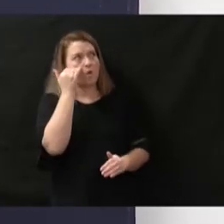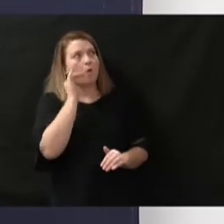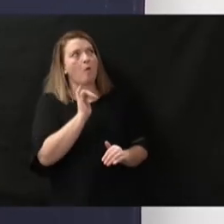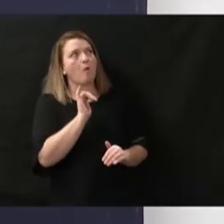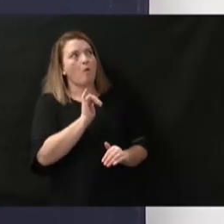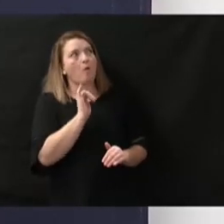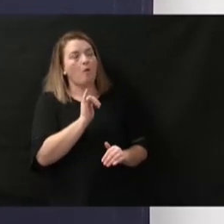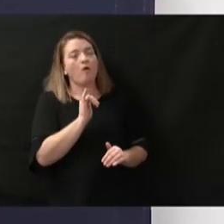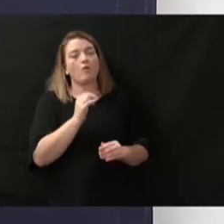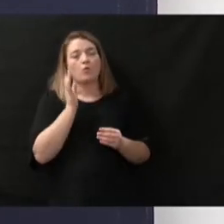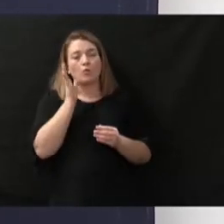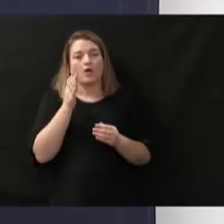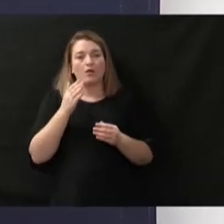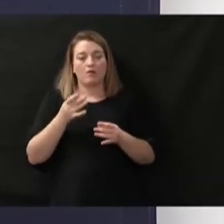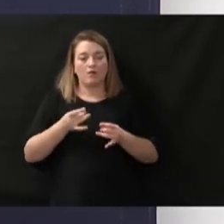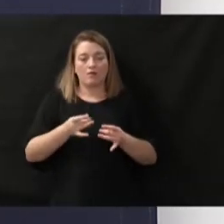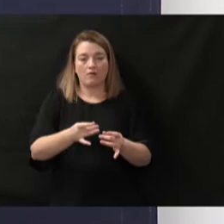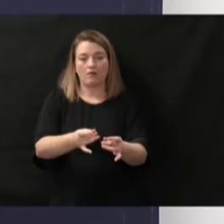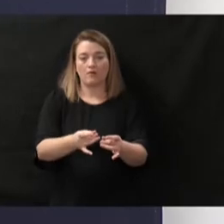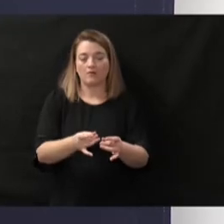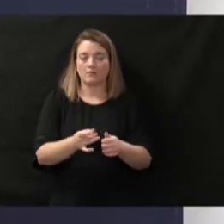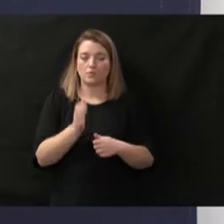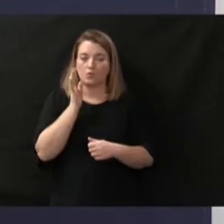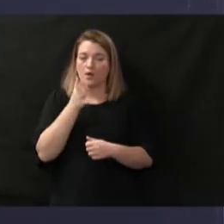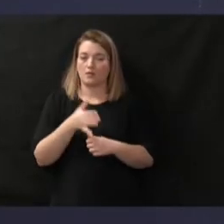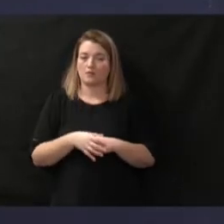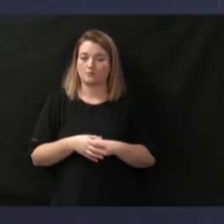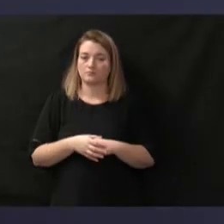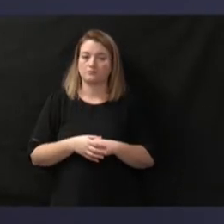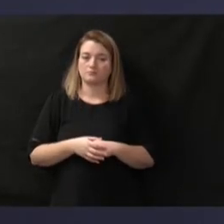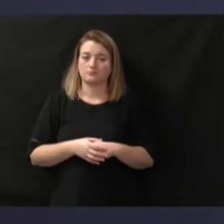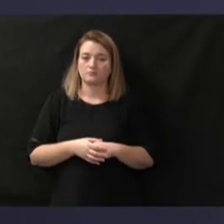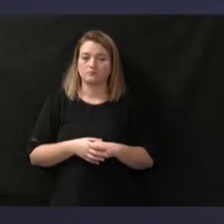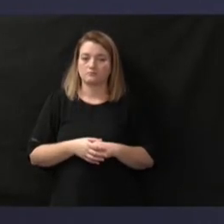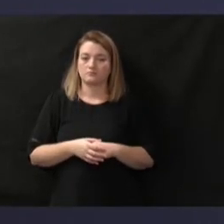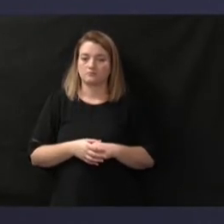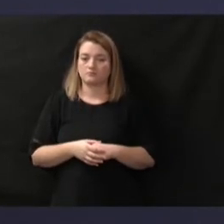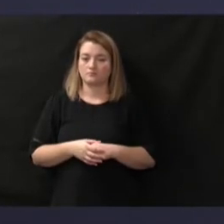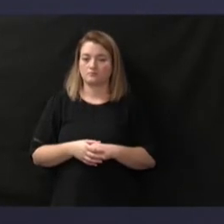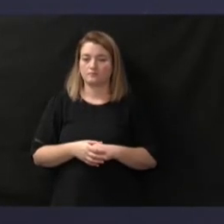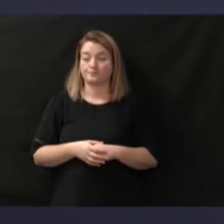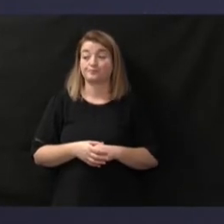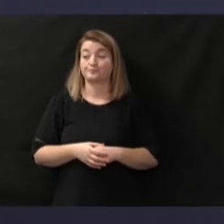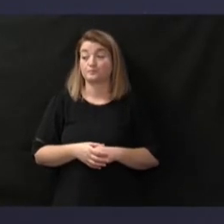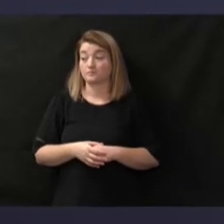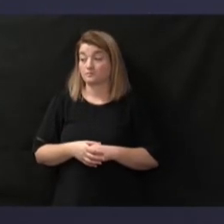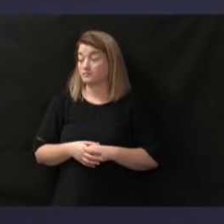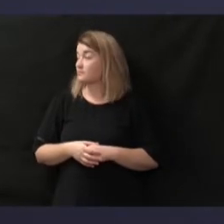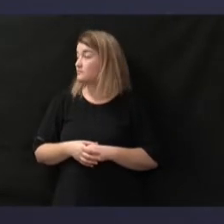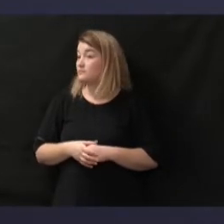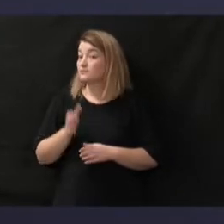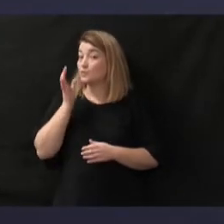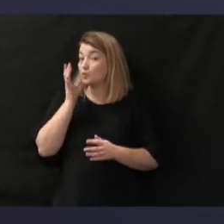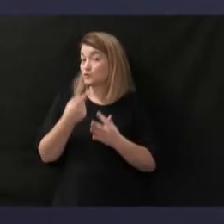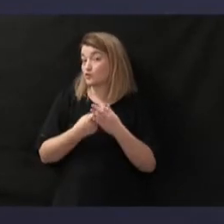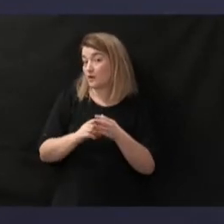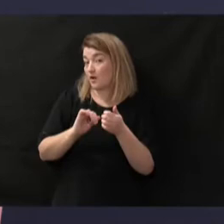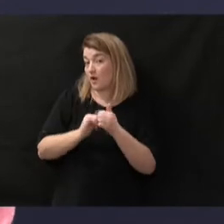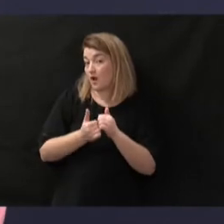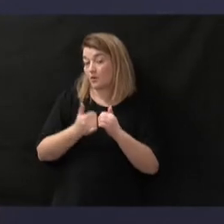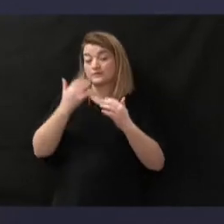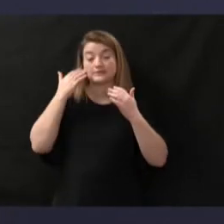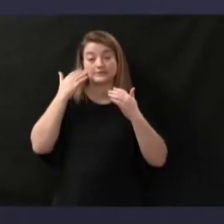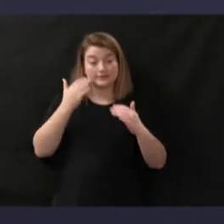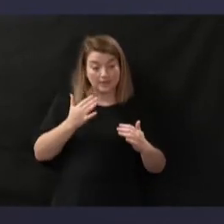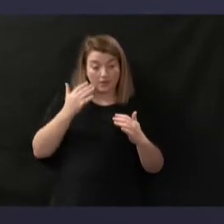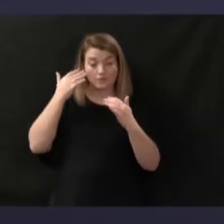Okay, I'm going to bring this up so you can see the whole blending drill. And we're going to start out with sound by sound to